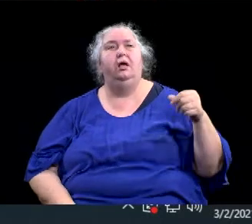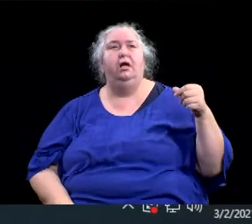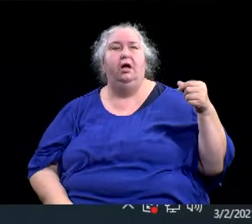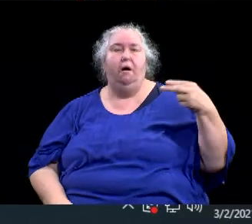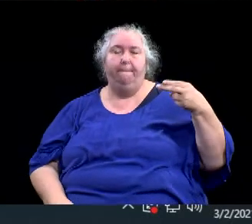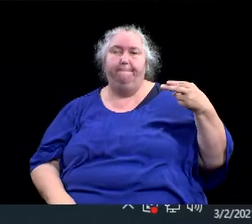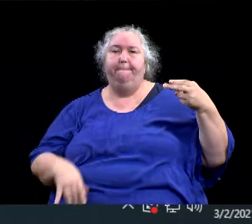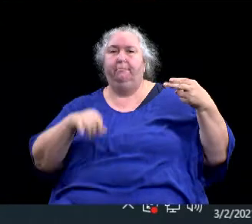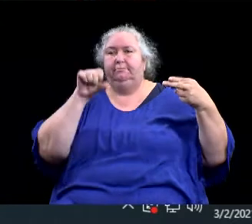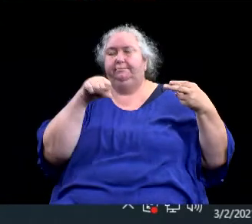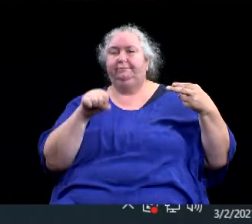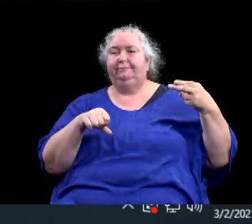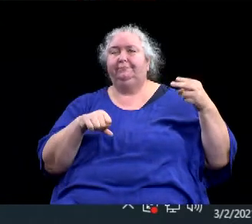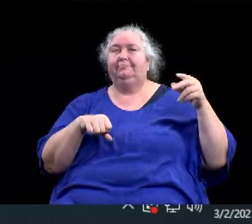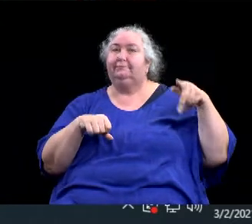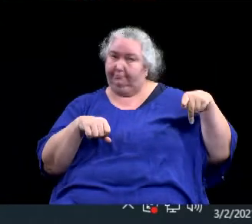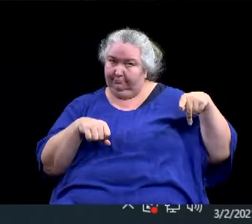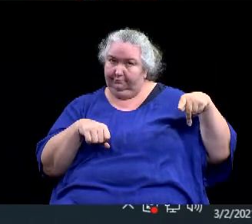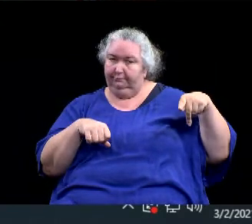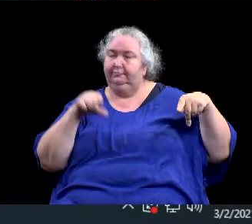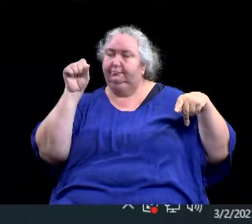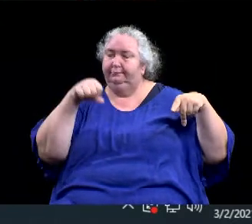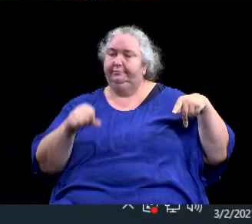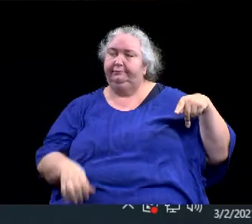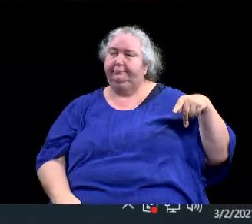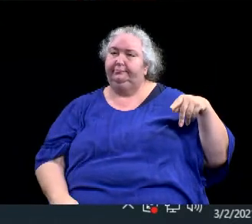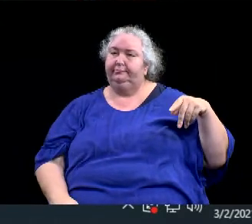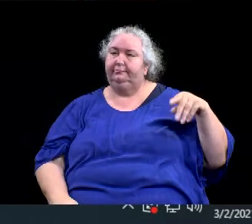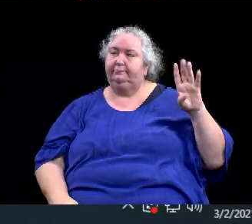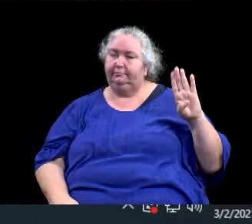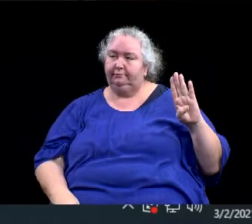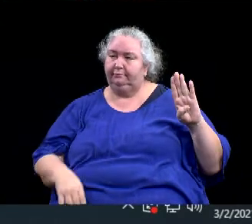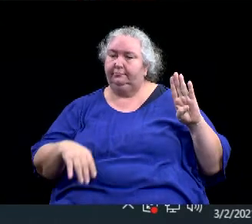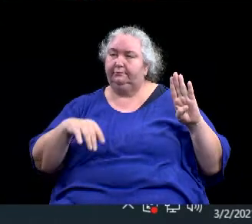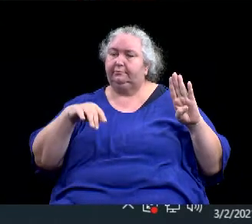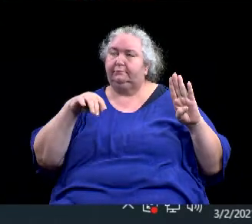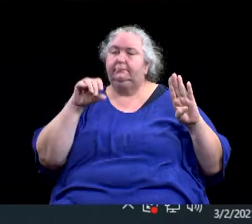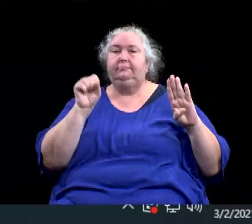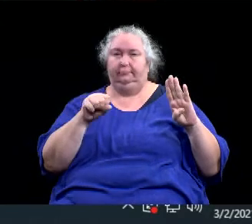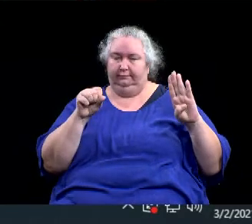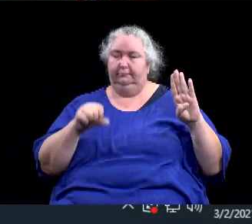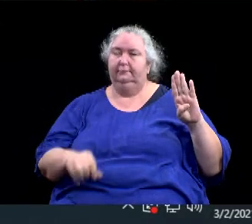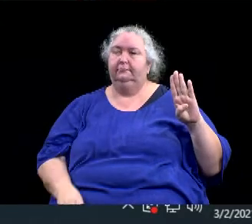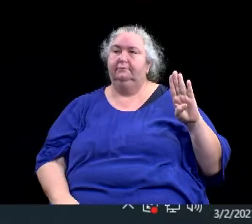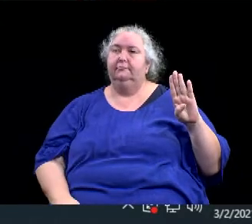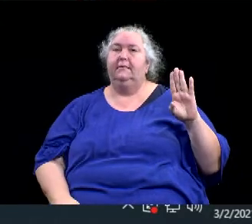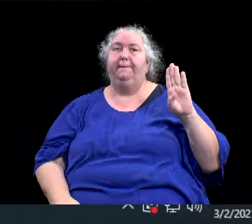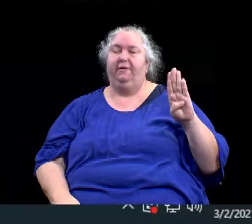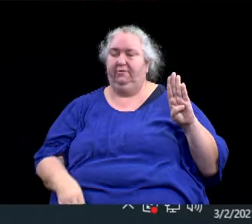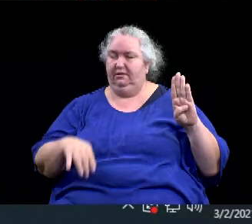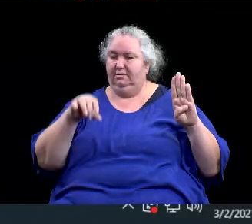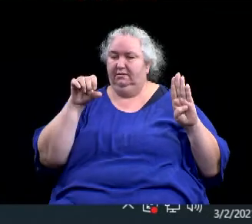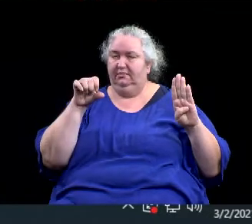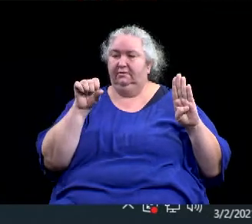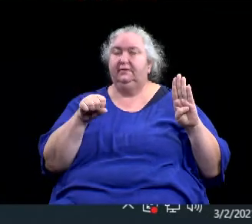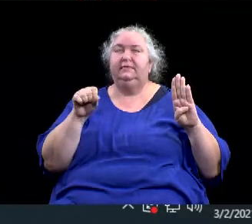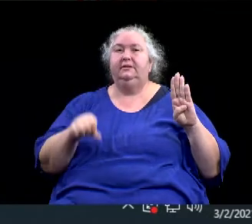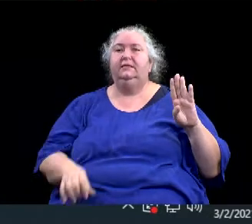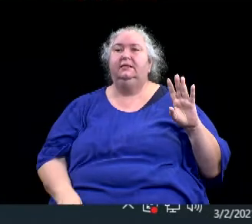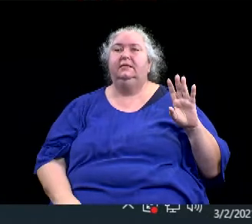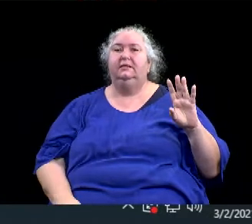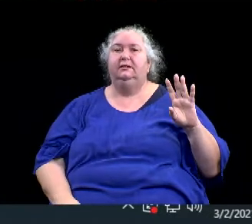Aye. Porteroo, Yes. Fairfield, Yes. Sabido, Yes.